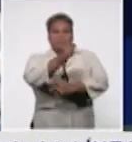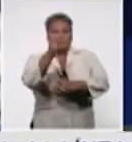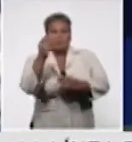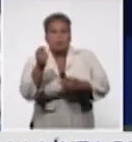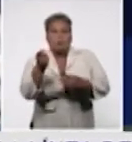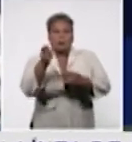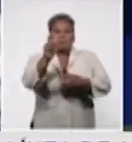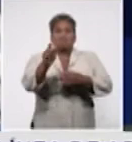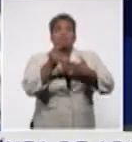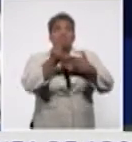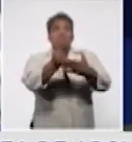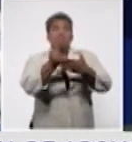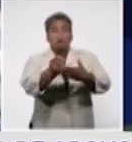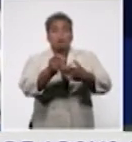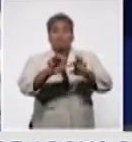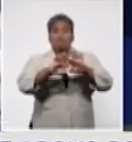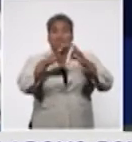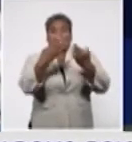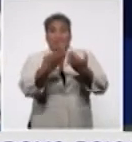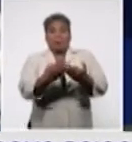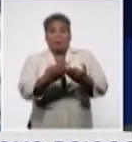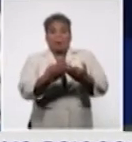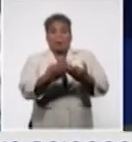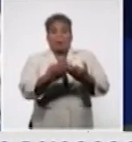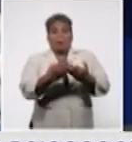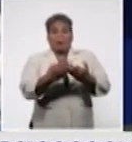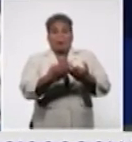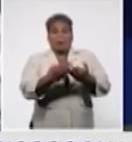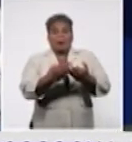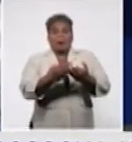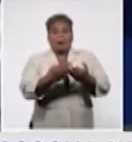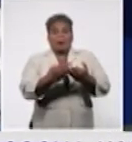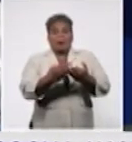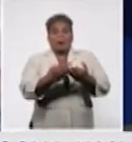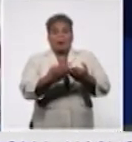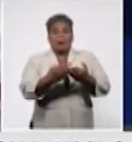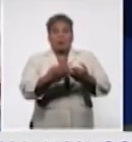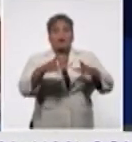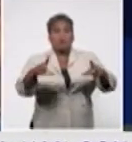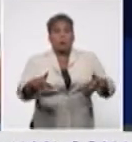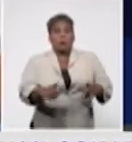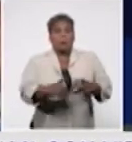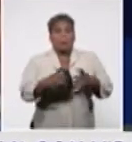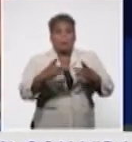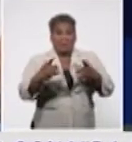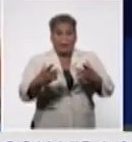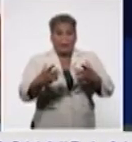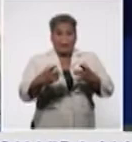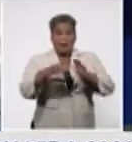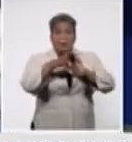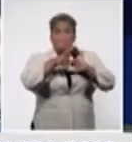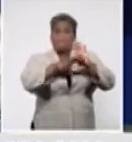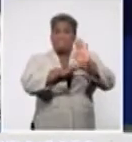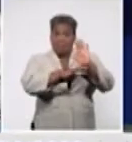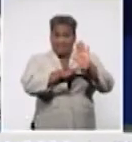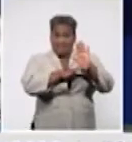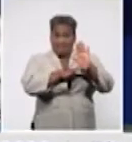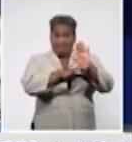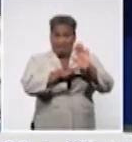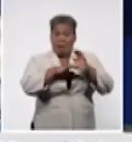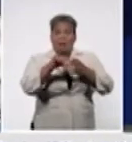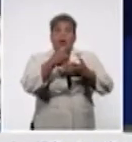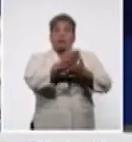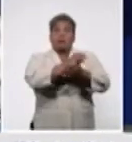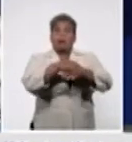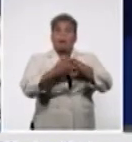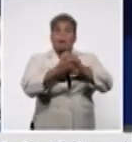him. Again, we extend our condolences to his family and friends. That said, today we